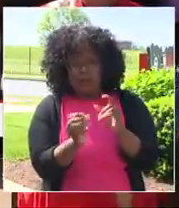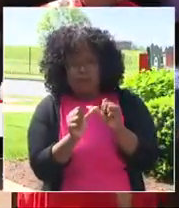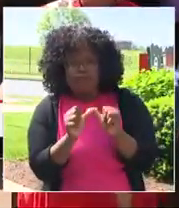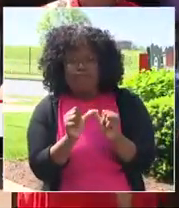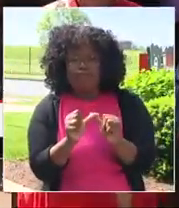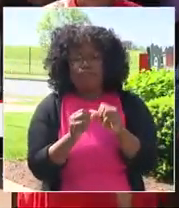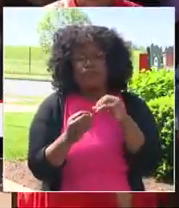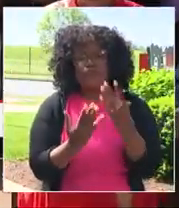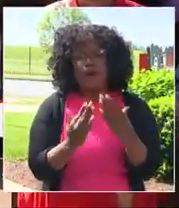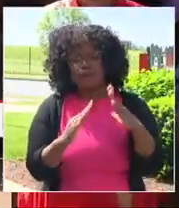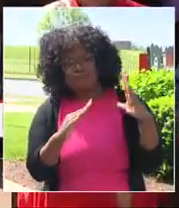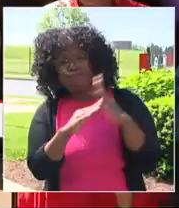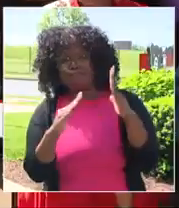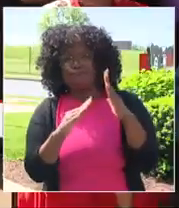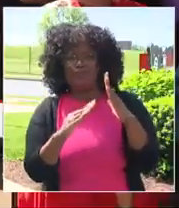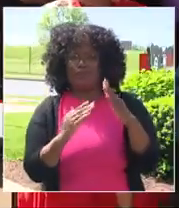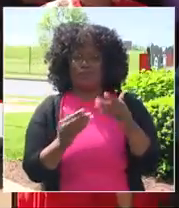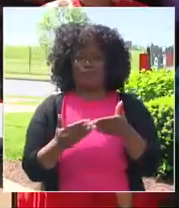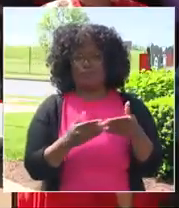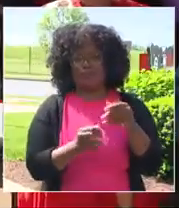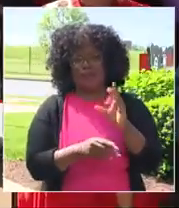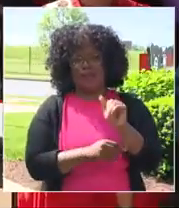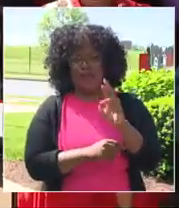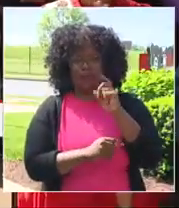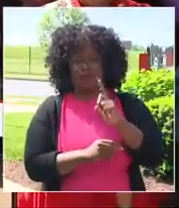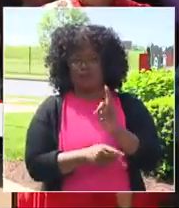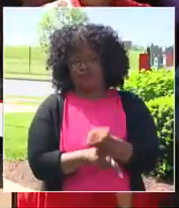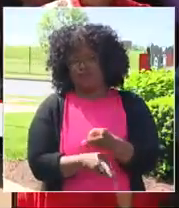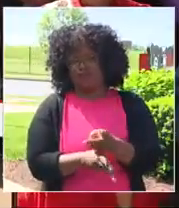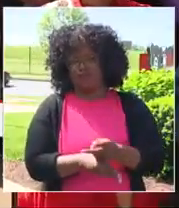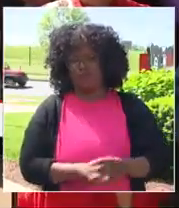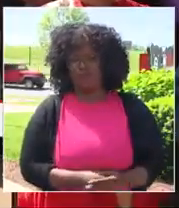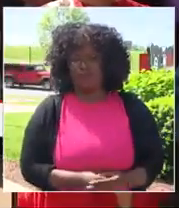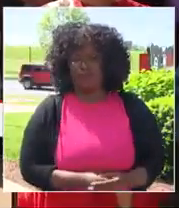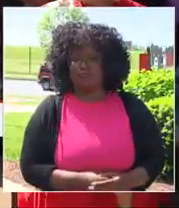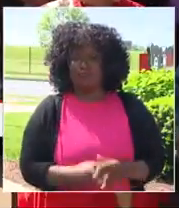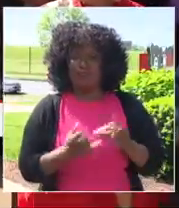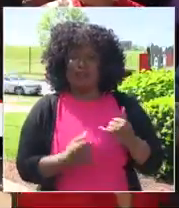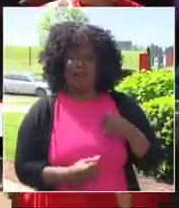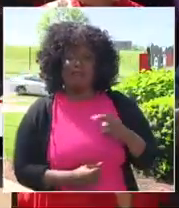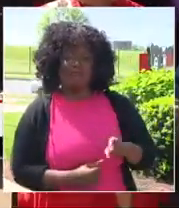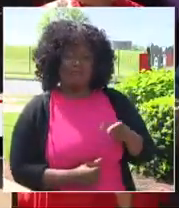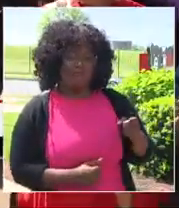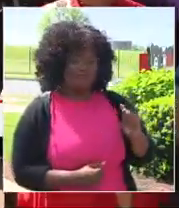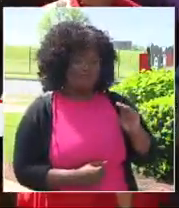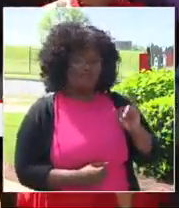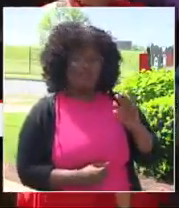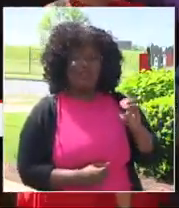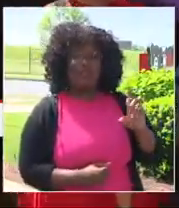Healthcare Excellence that it is. With that, Michelle Riley Brown from Children's.